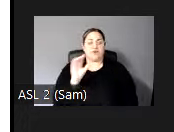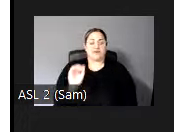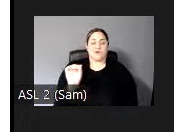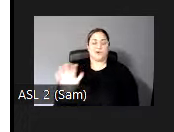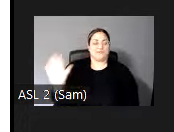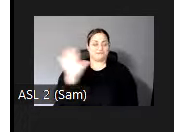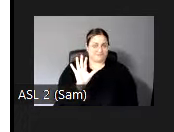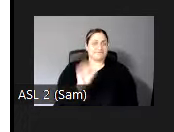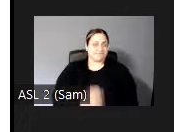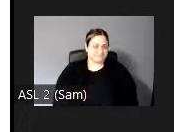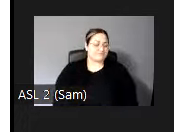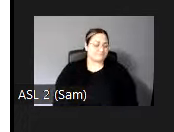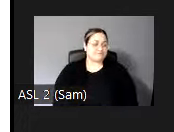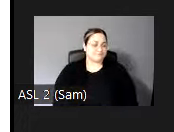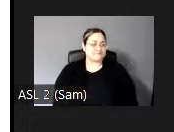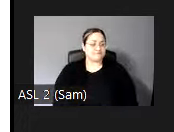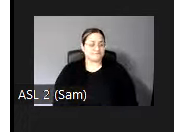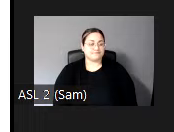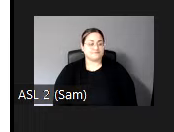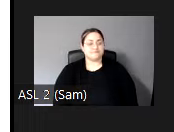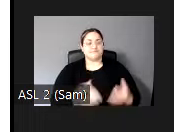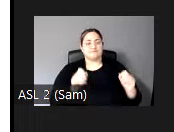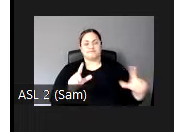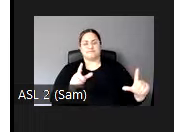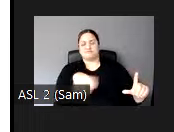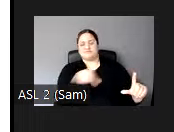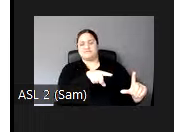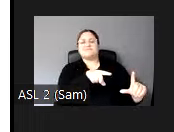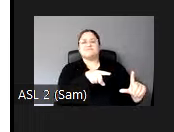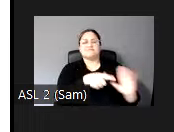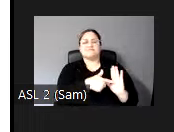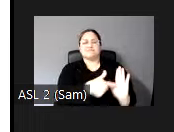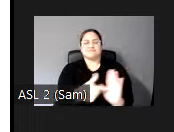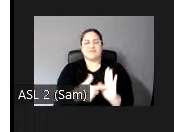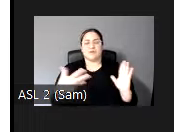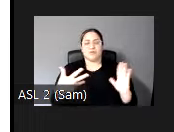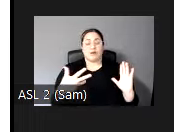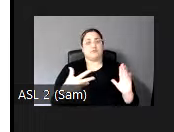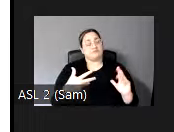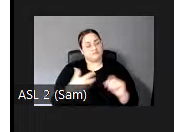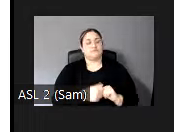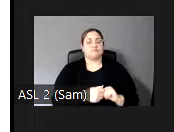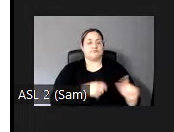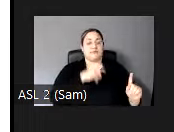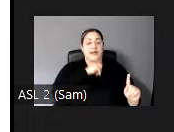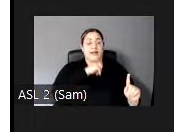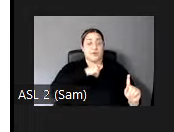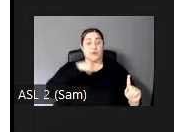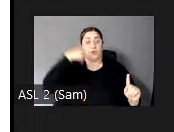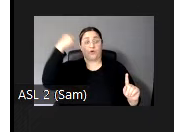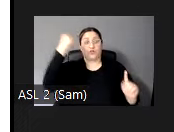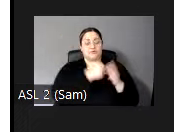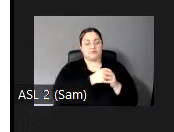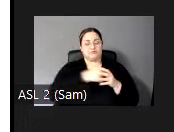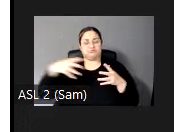2050. And here you can see this slide really shows the increasing numbers by age category, but you can also see here that age